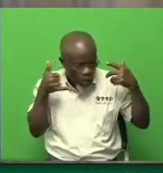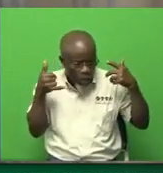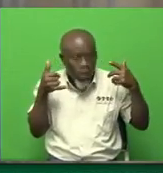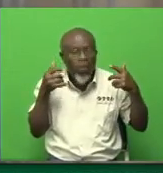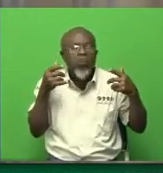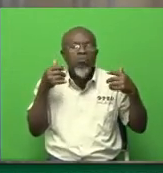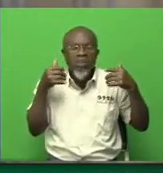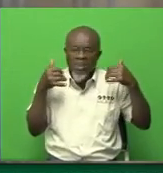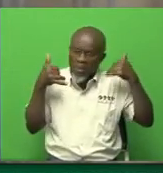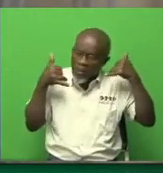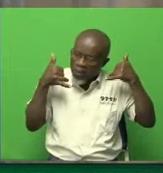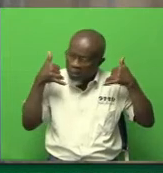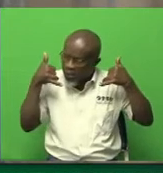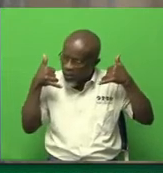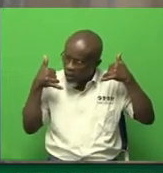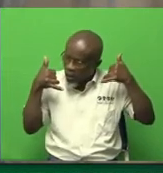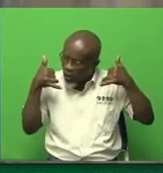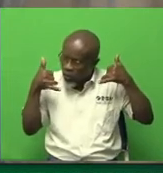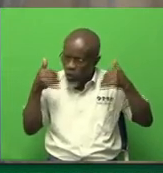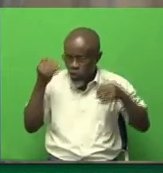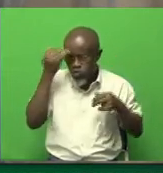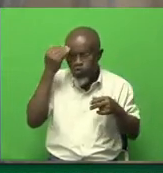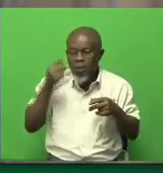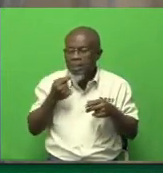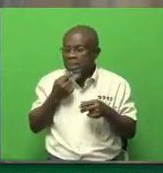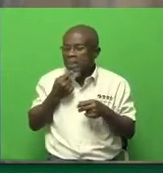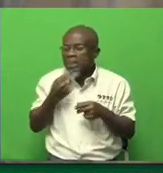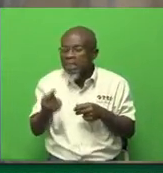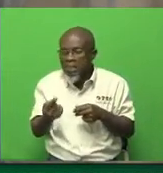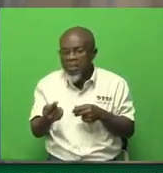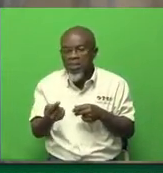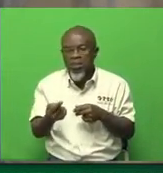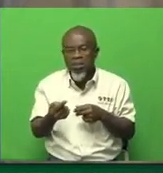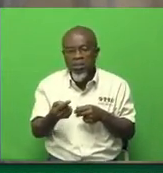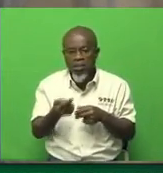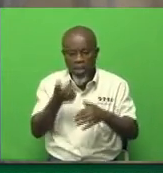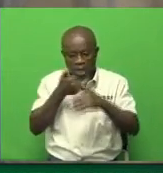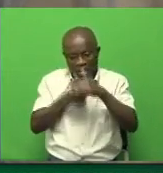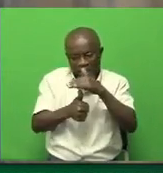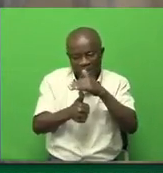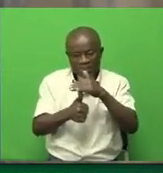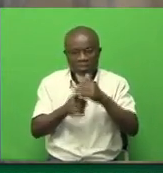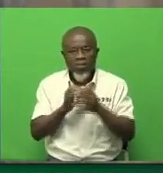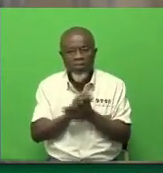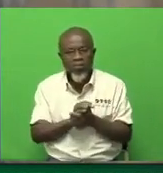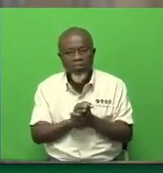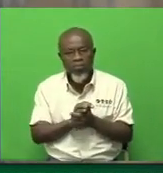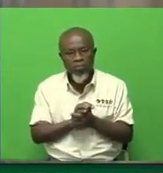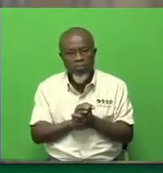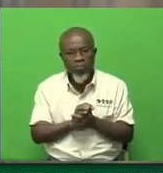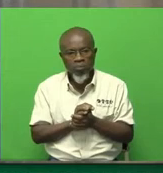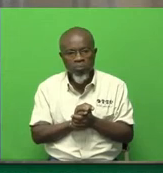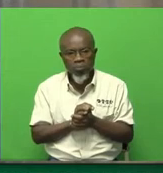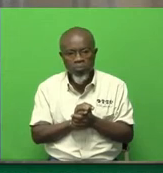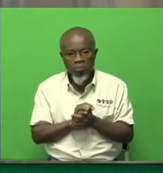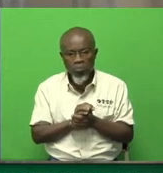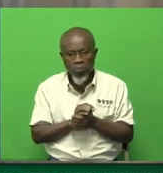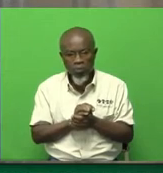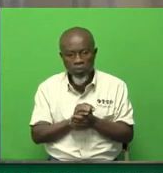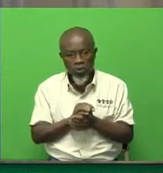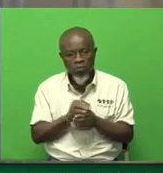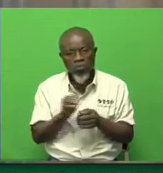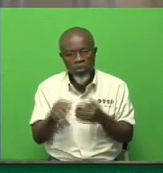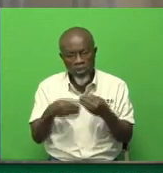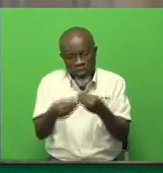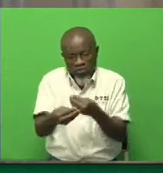by the SSA and with uh agents in the ttps so we gave it to the SSA and nothing